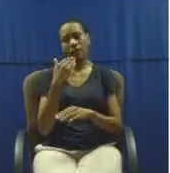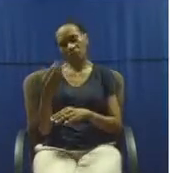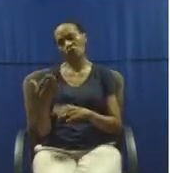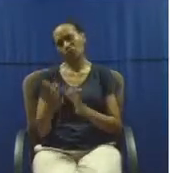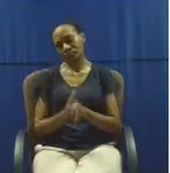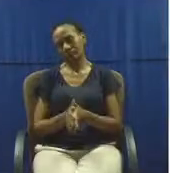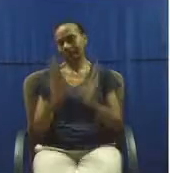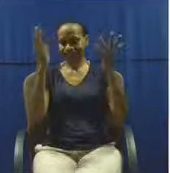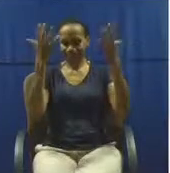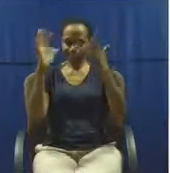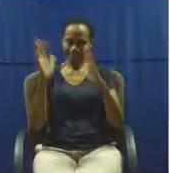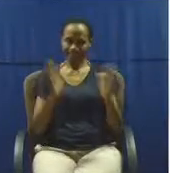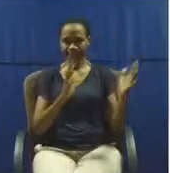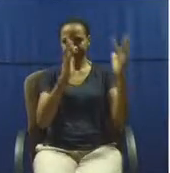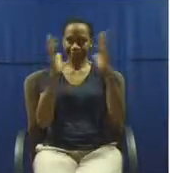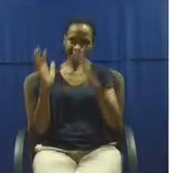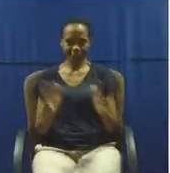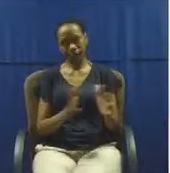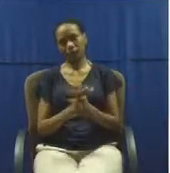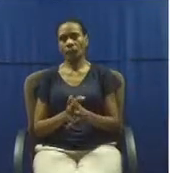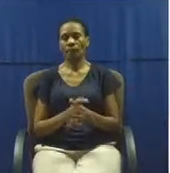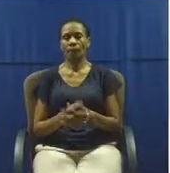much.